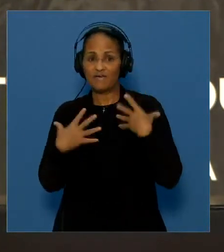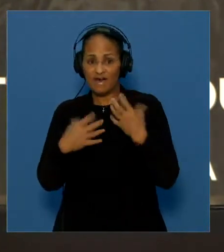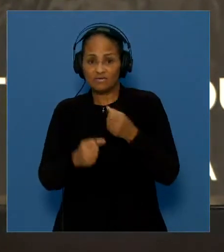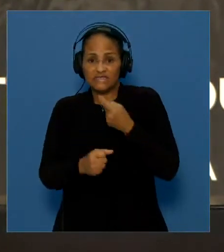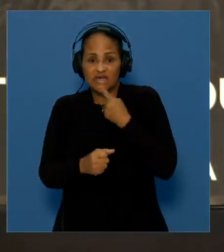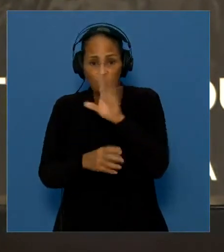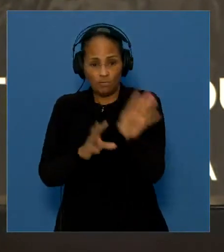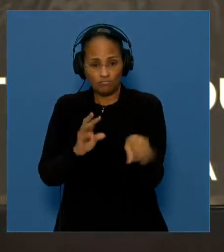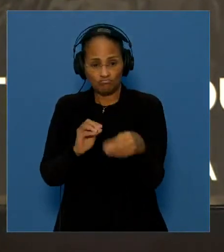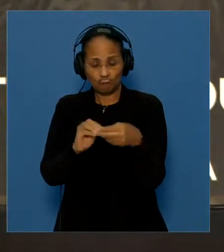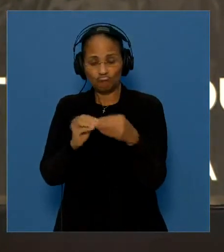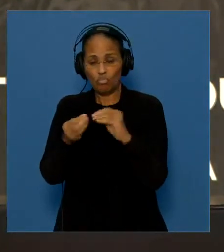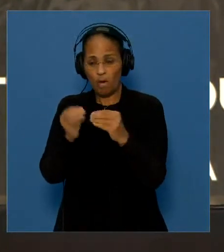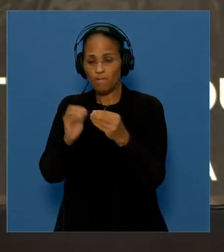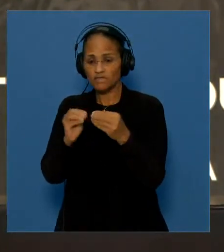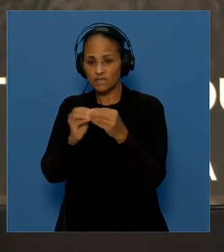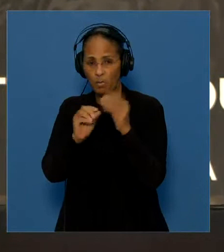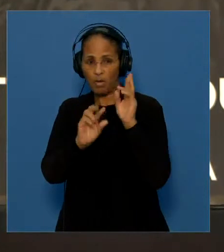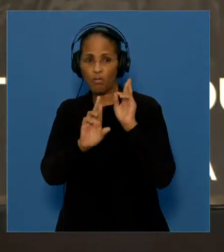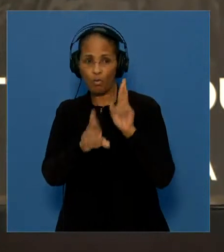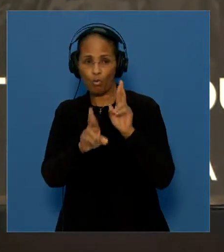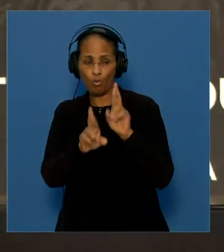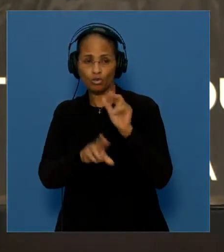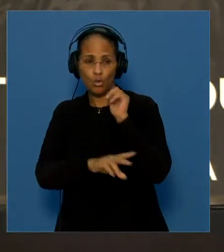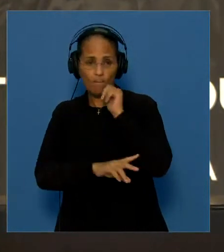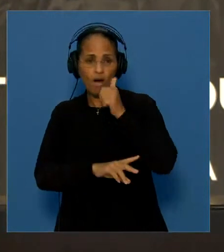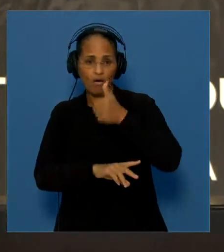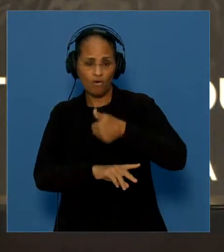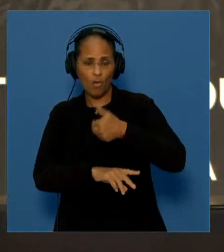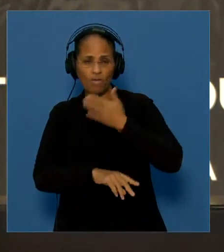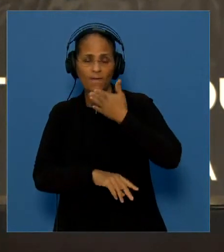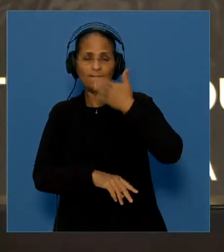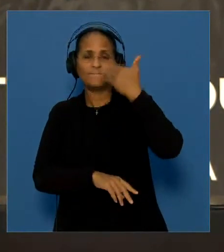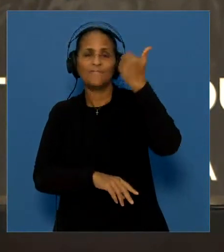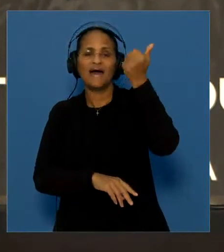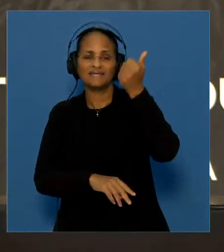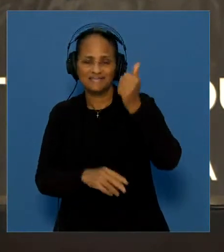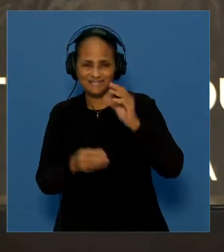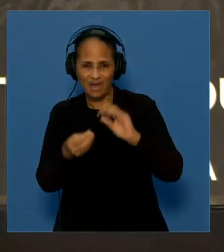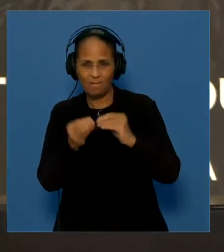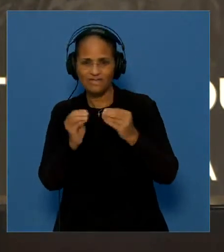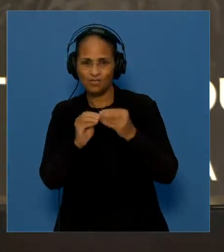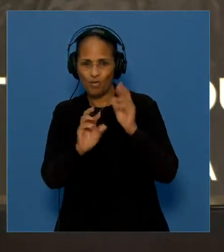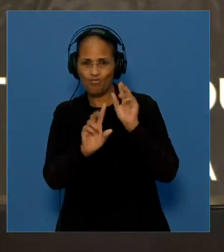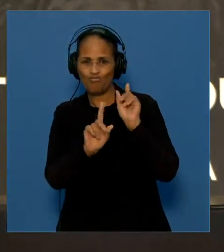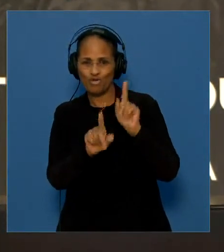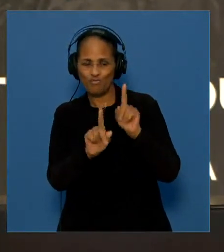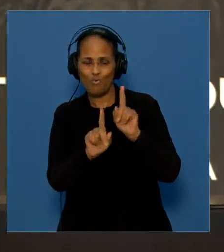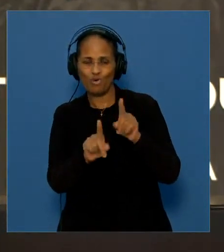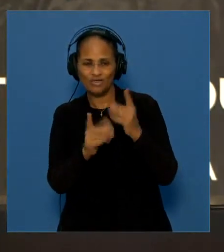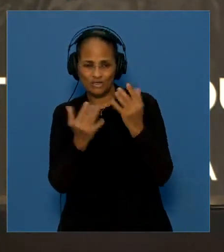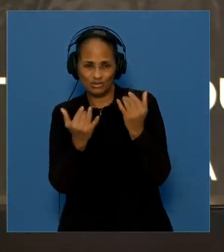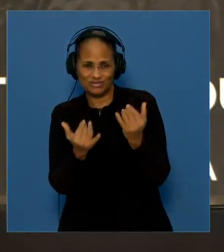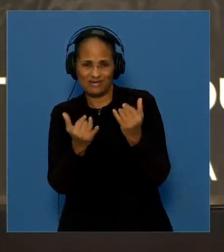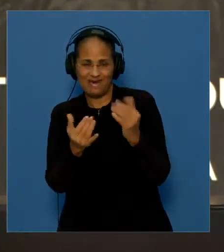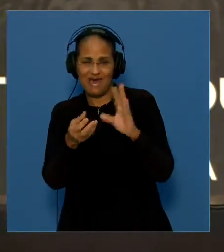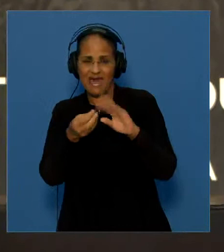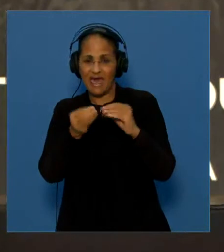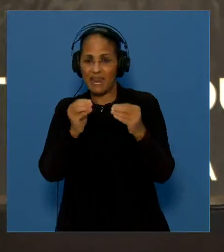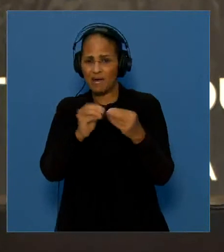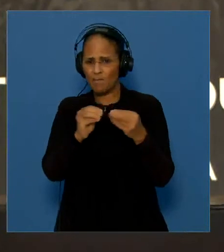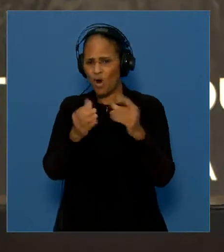statistics that have been reported tomorrow. Those statistics will likely be the best statistics that we've been able to report in a number of